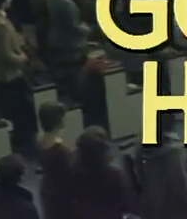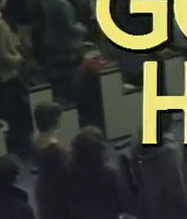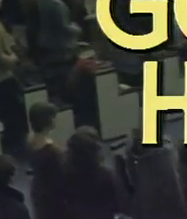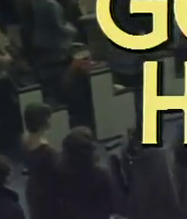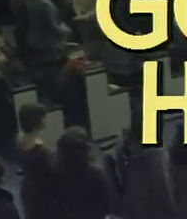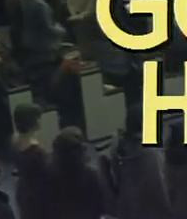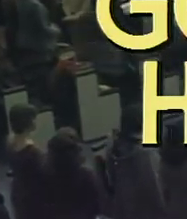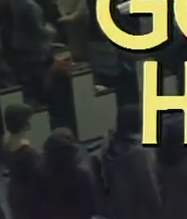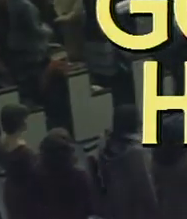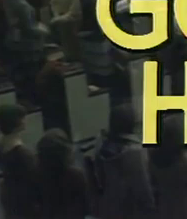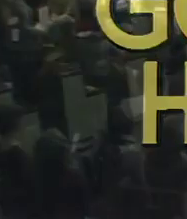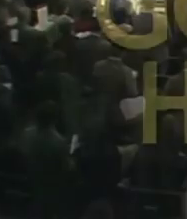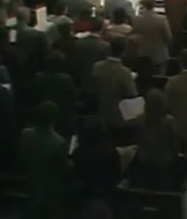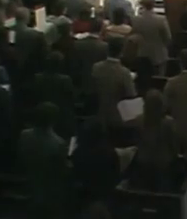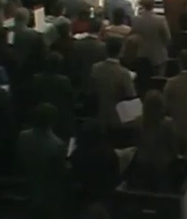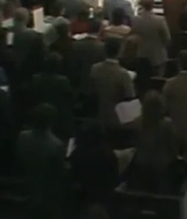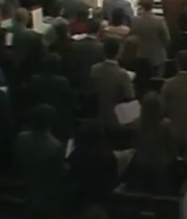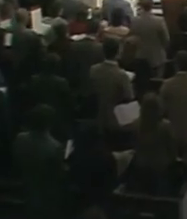ministry.